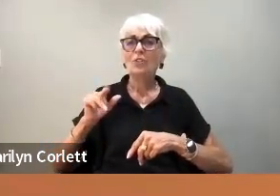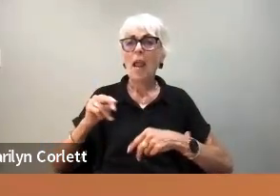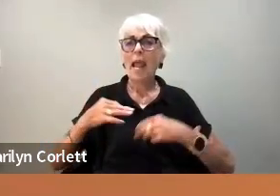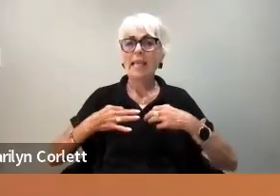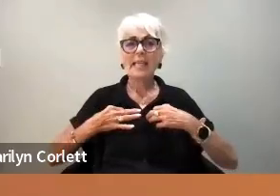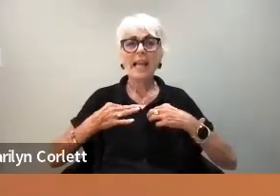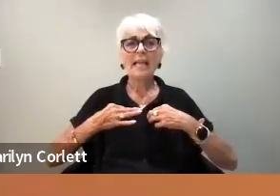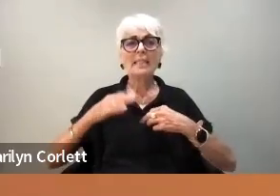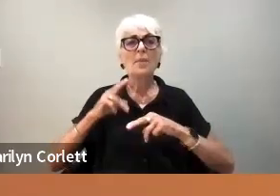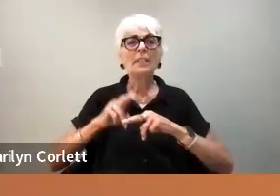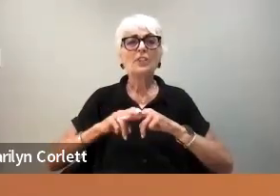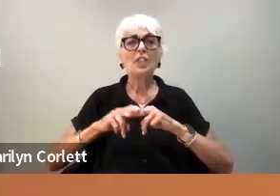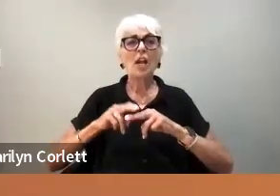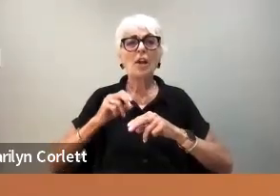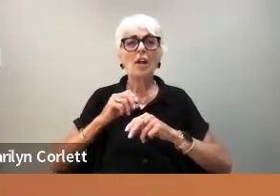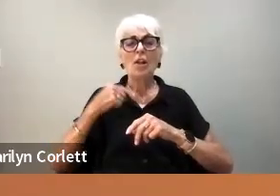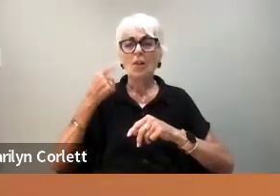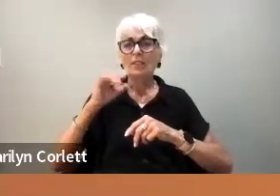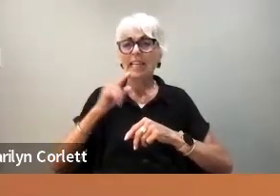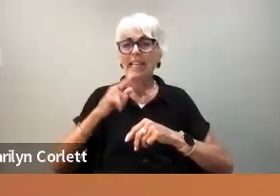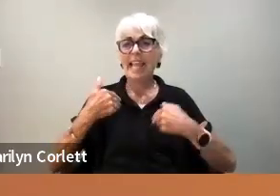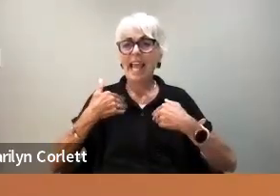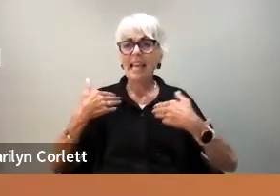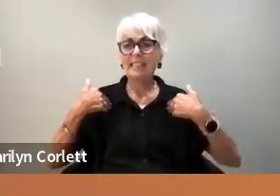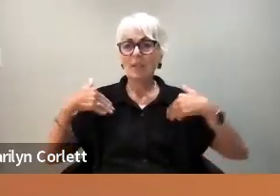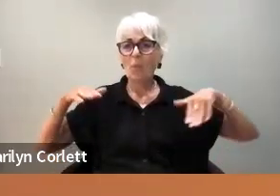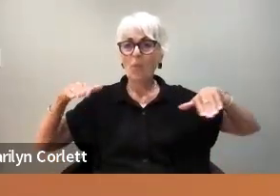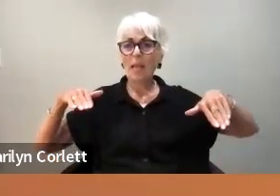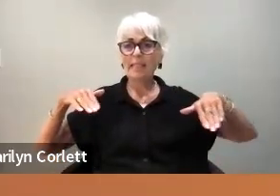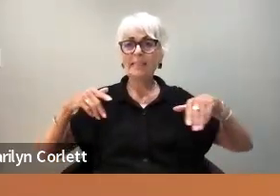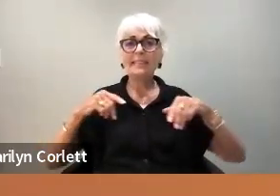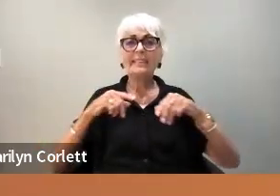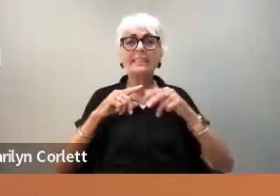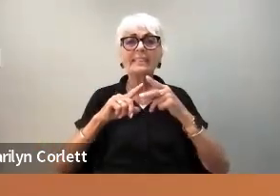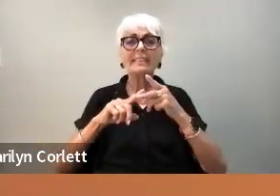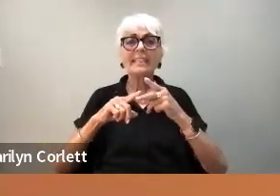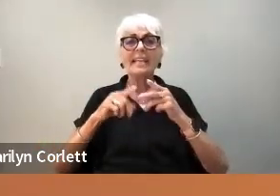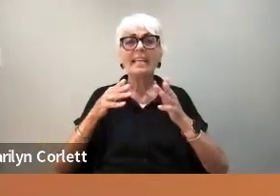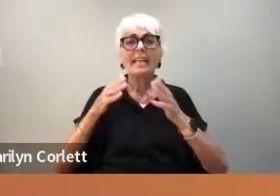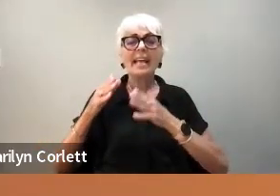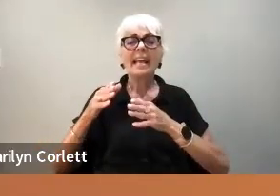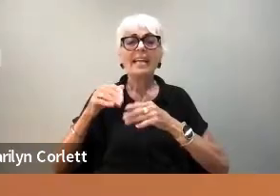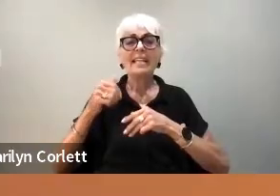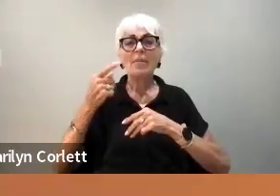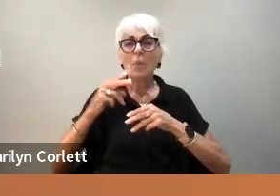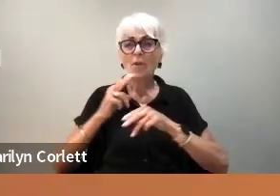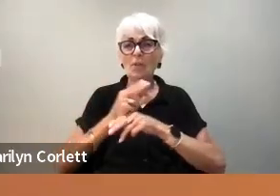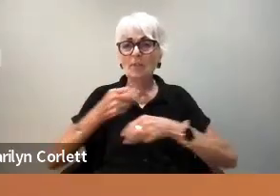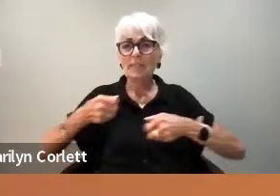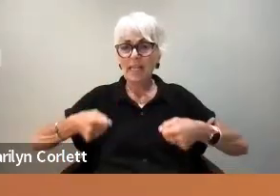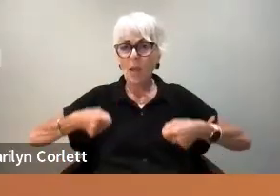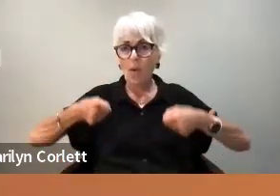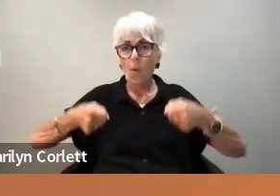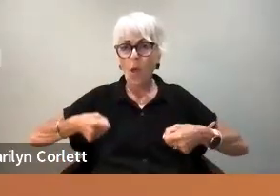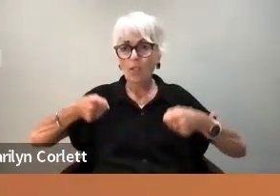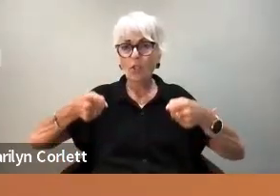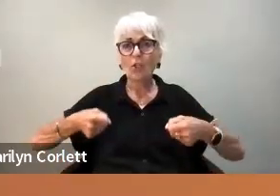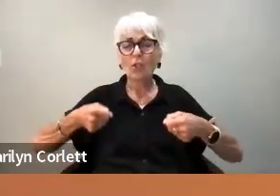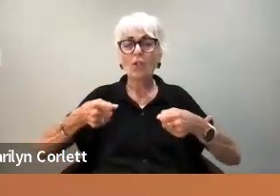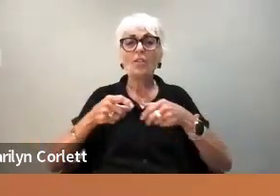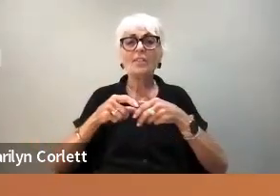like he has wings. There is an individual using a walker